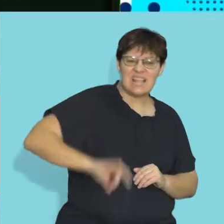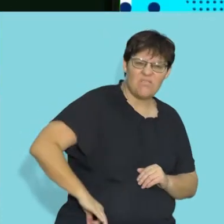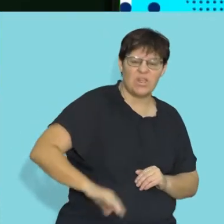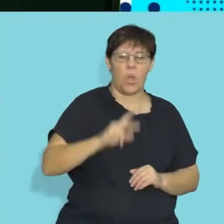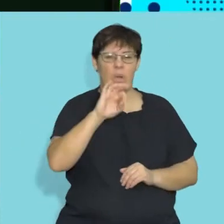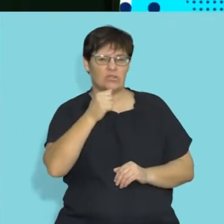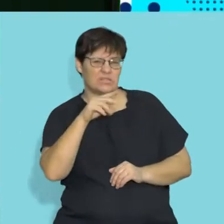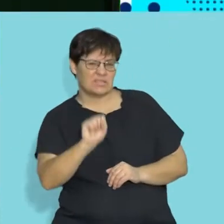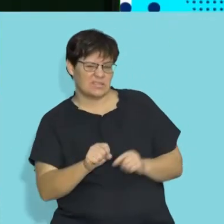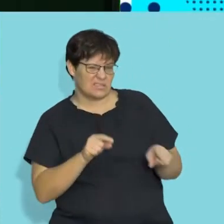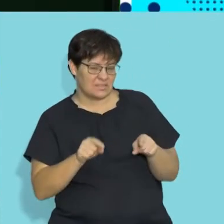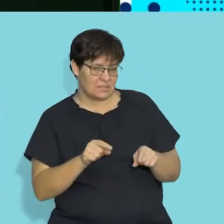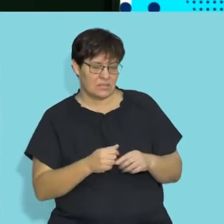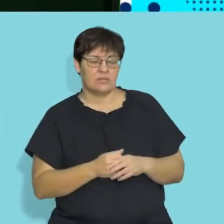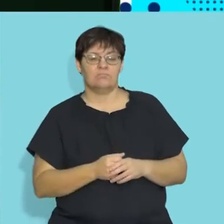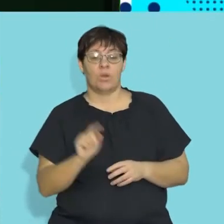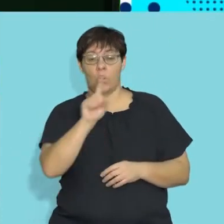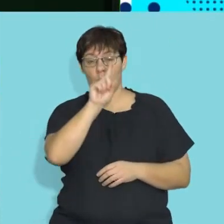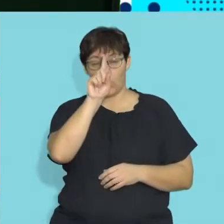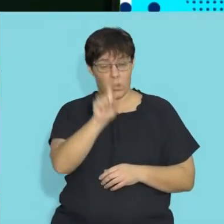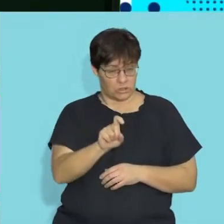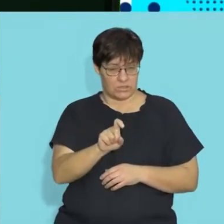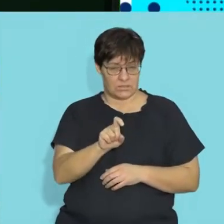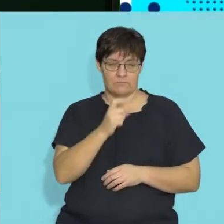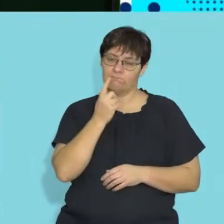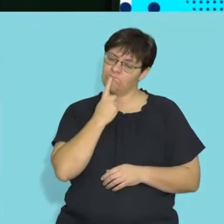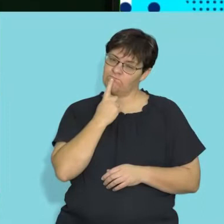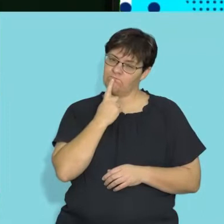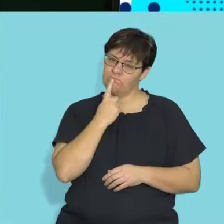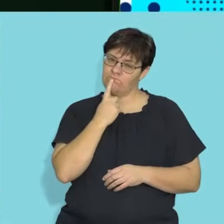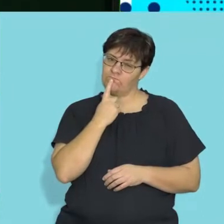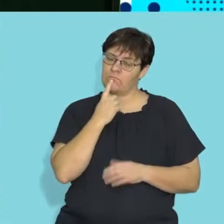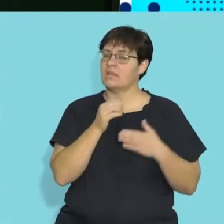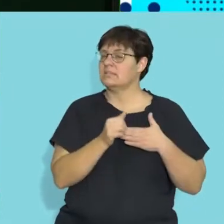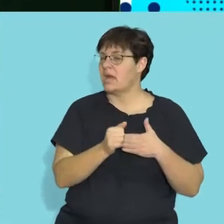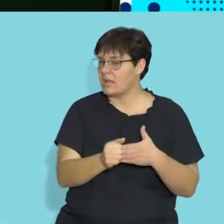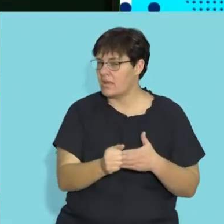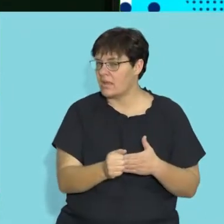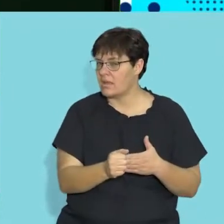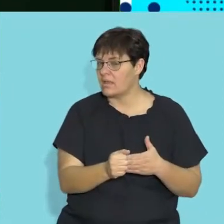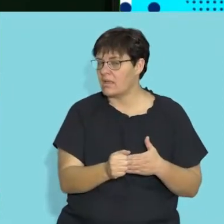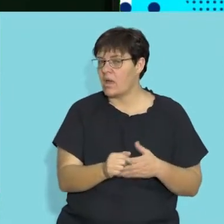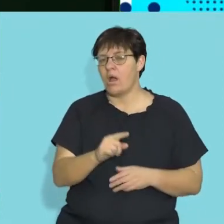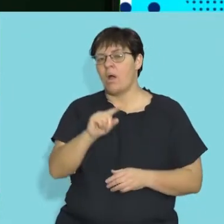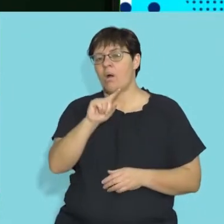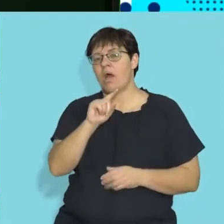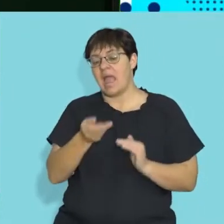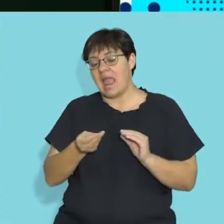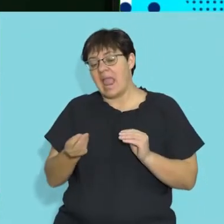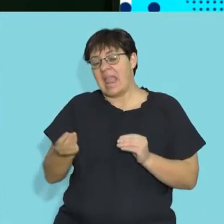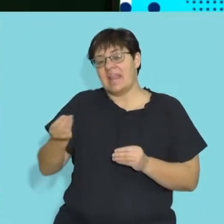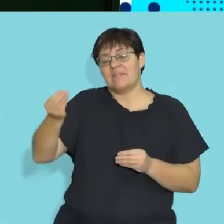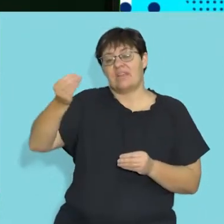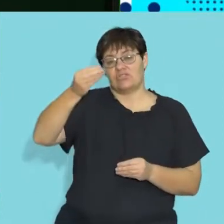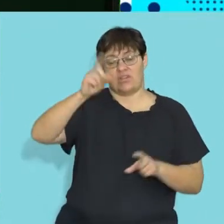of wages and salaries, the question should direct you as to what is